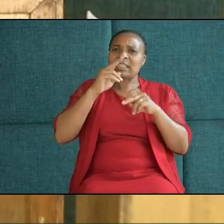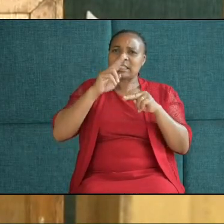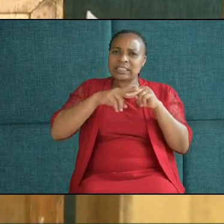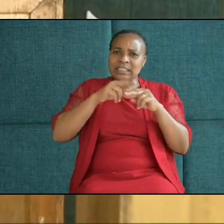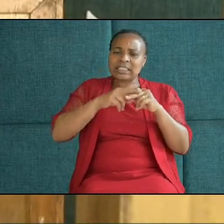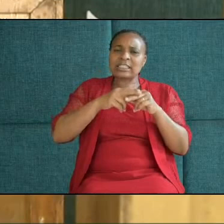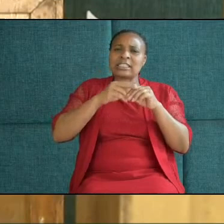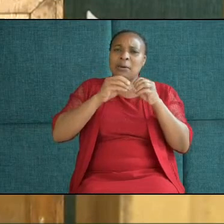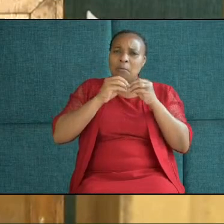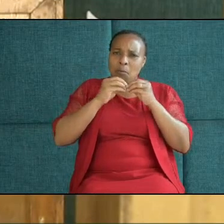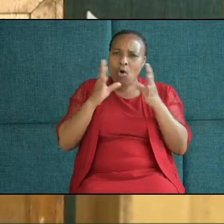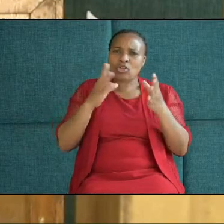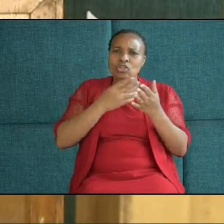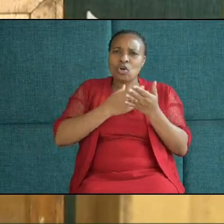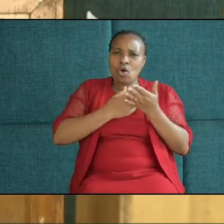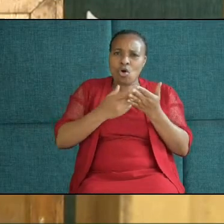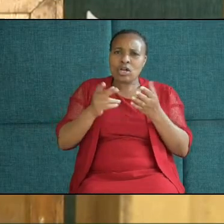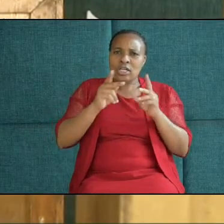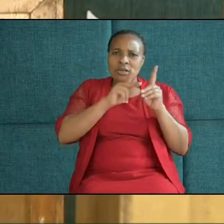holy place.